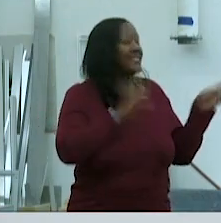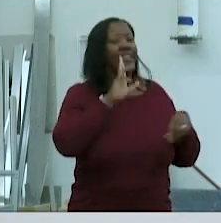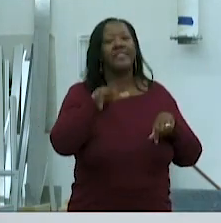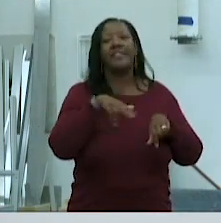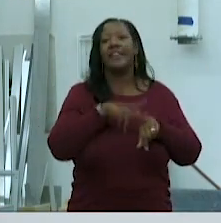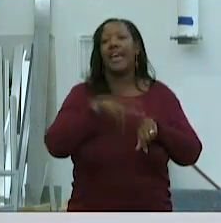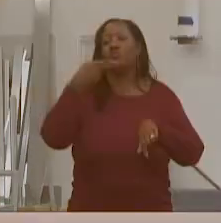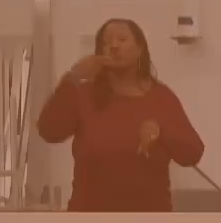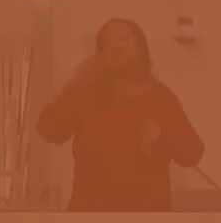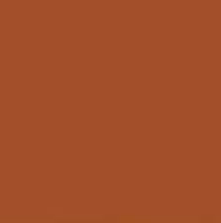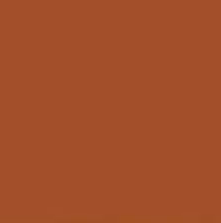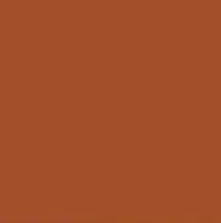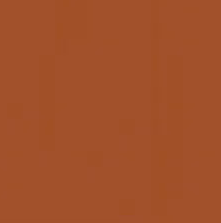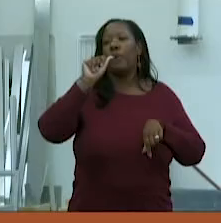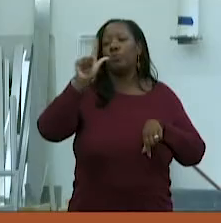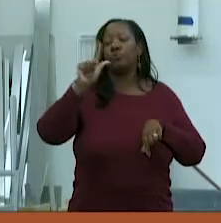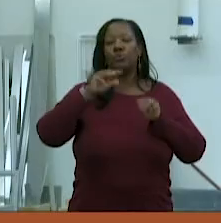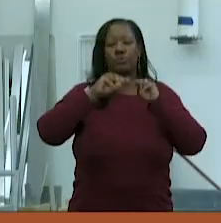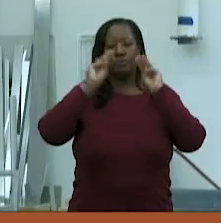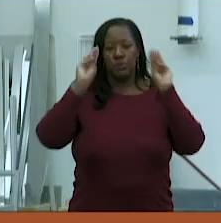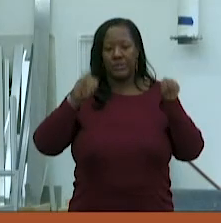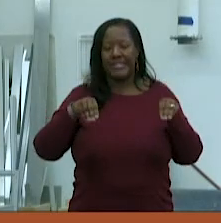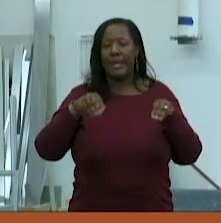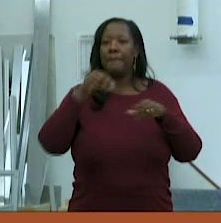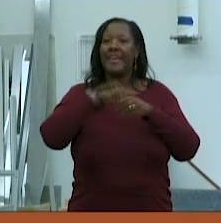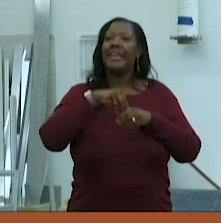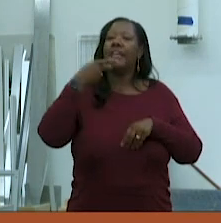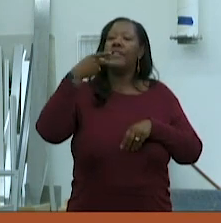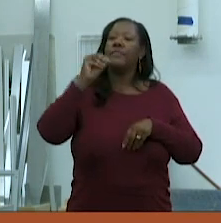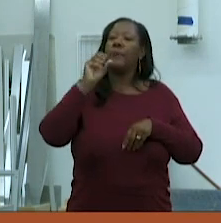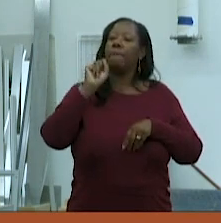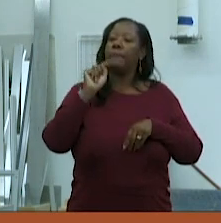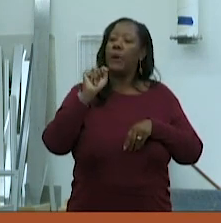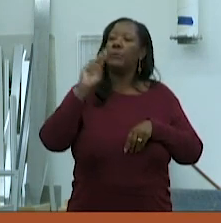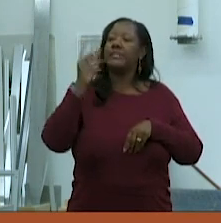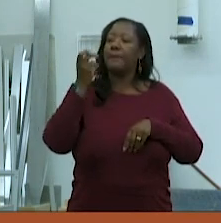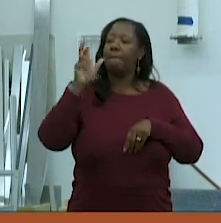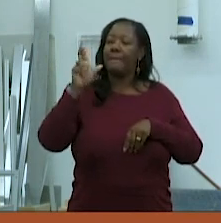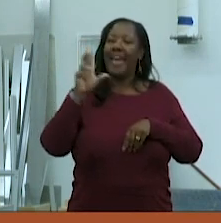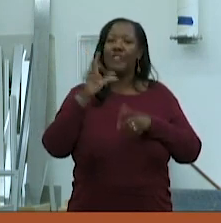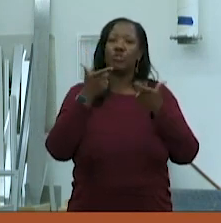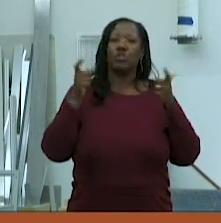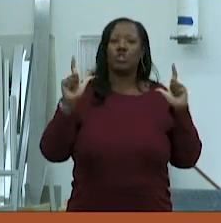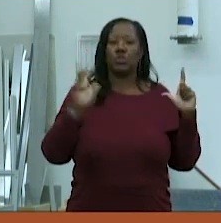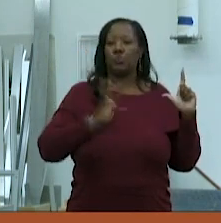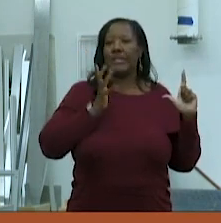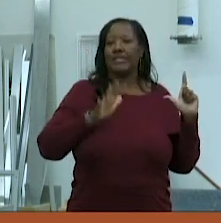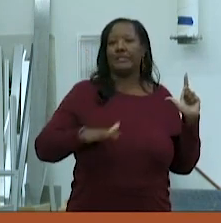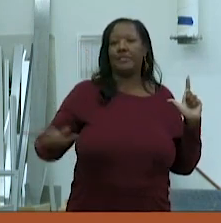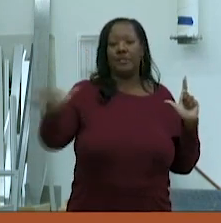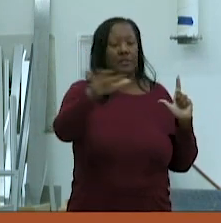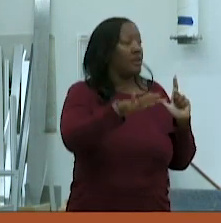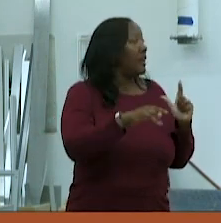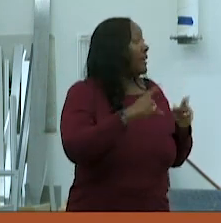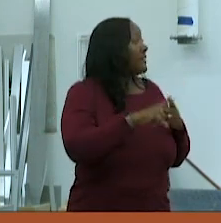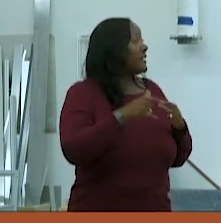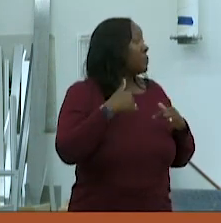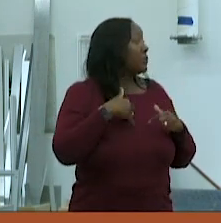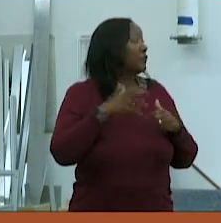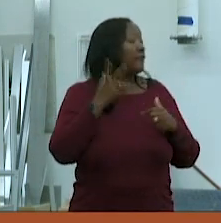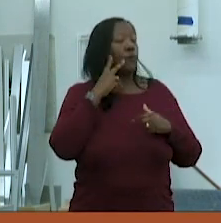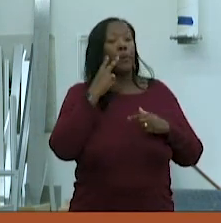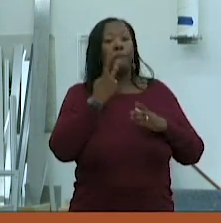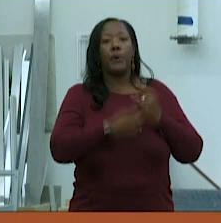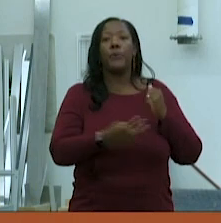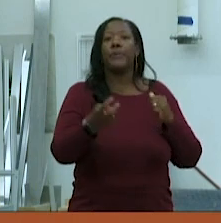Museum in the Postmaster's Suite. So this was a combination of blind and low vision testing and really working